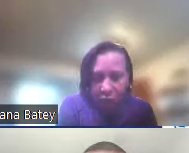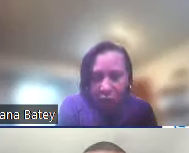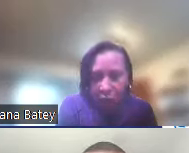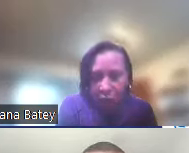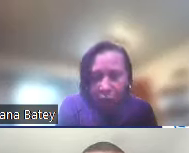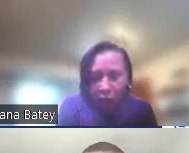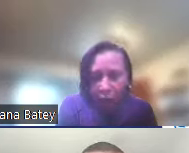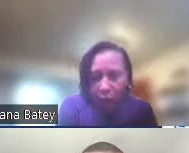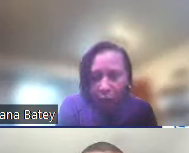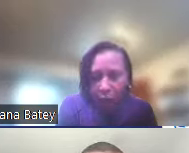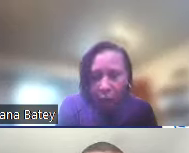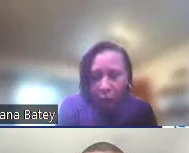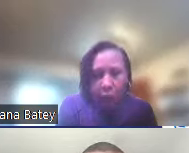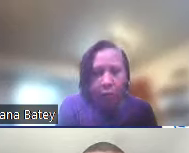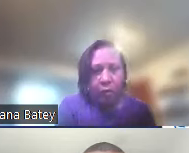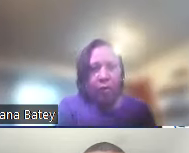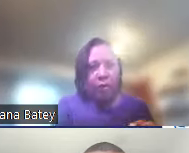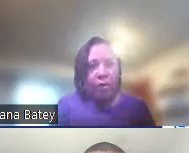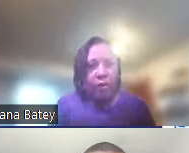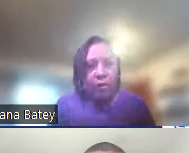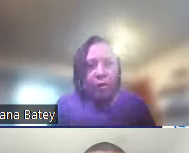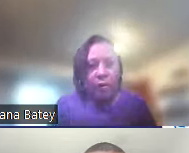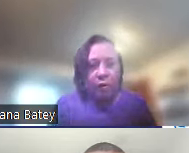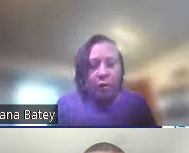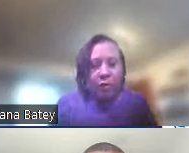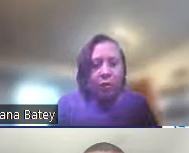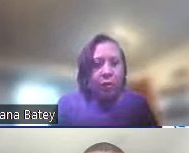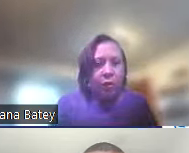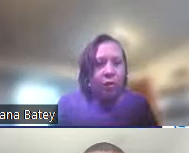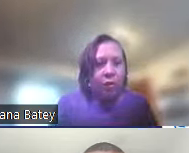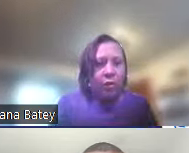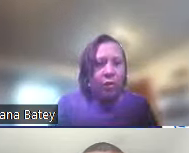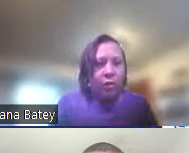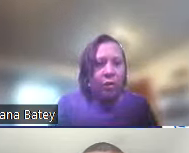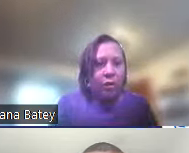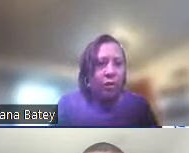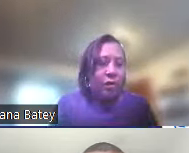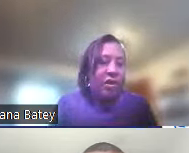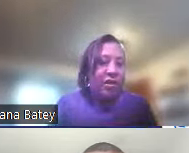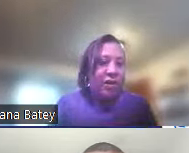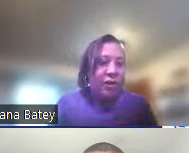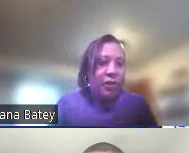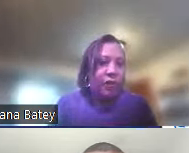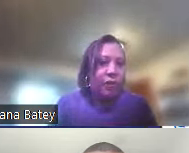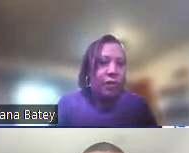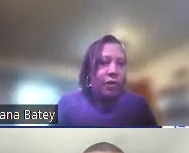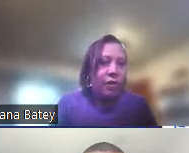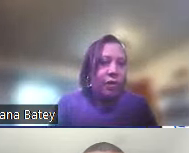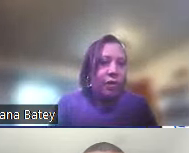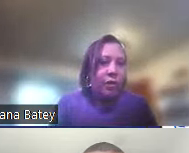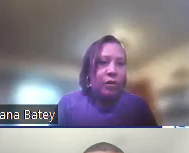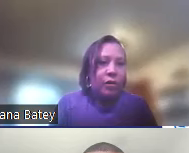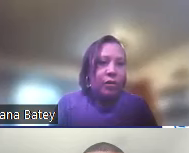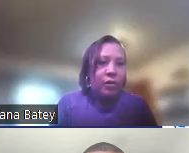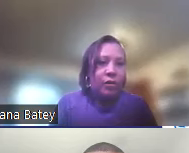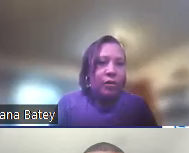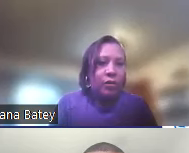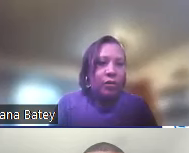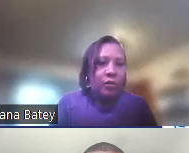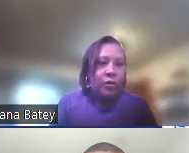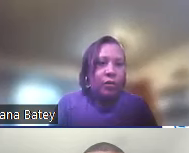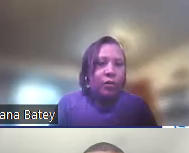question, and how do we make that available? Because to be honest, in our data set right now, we collect